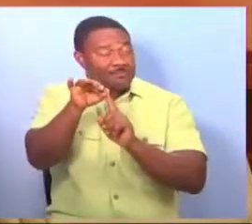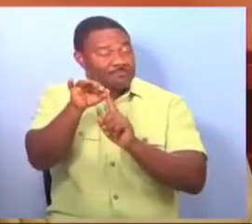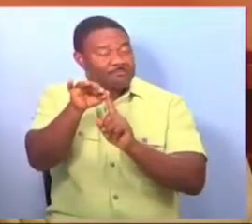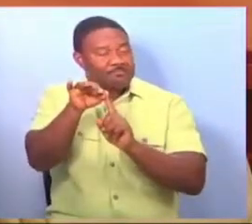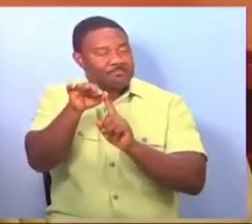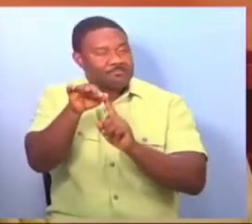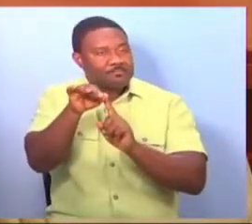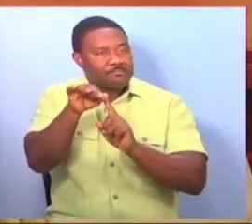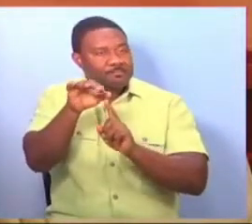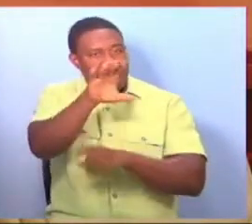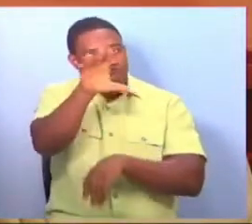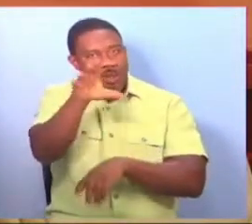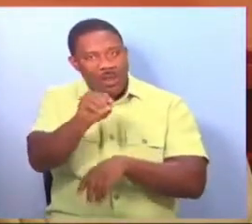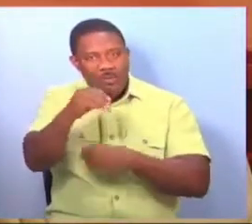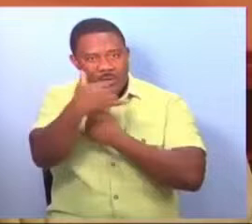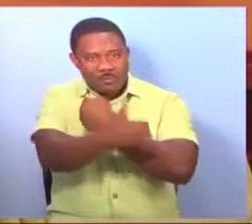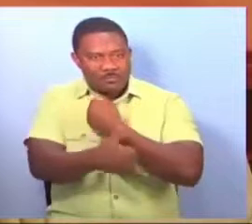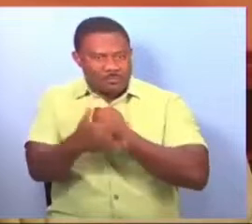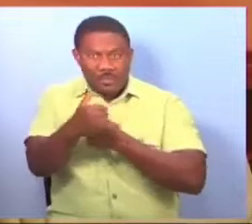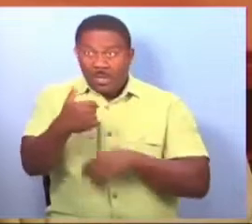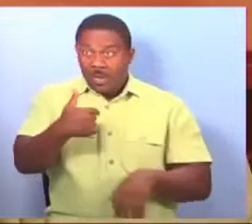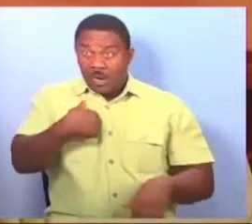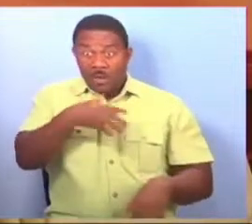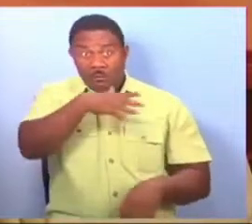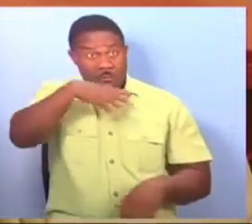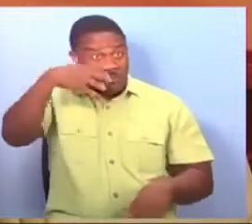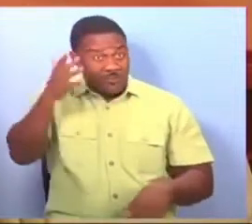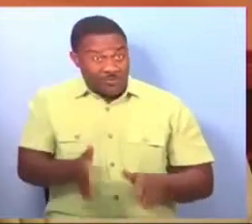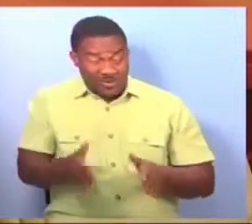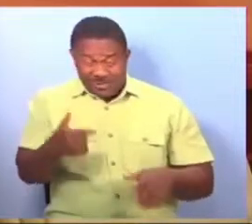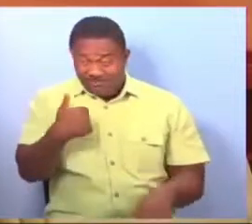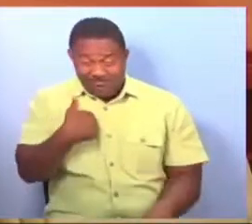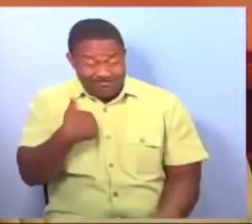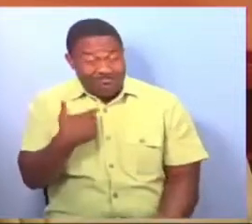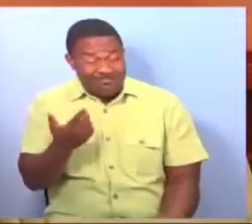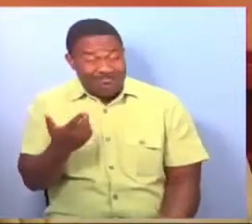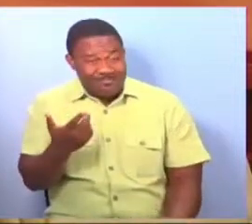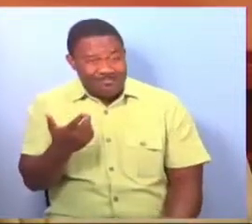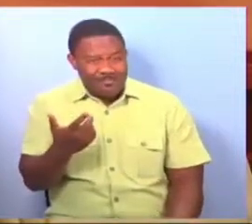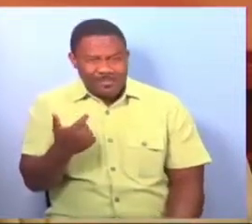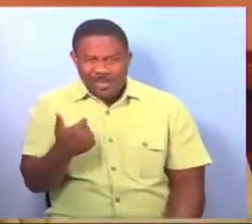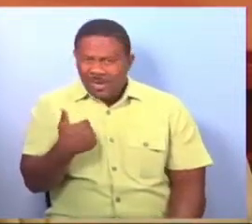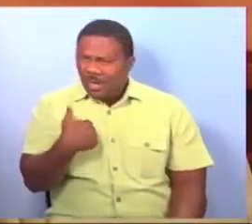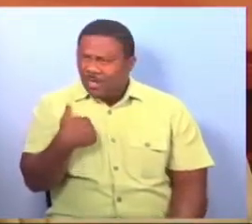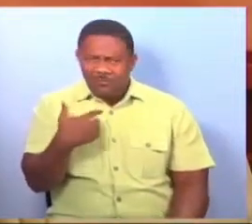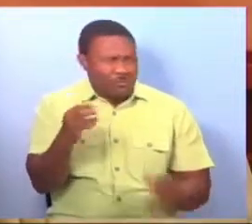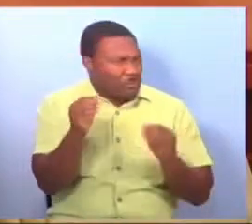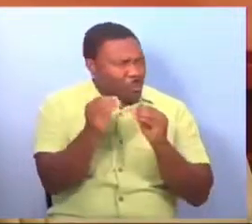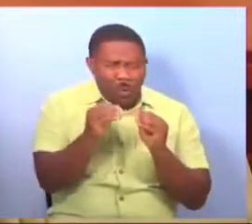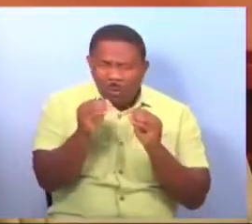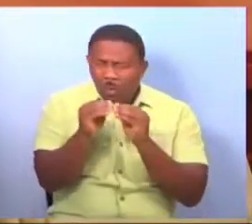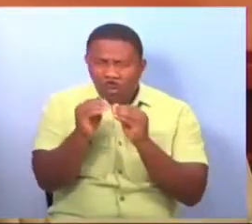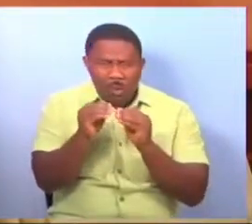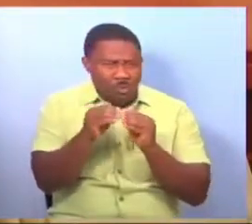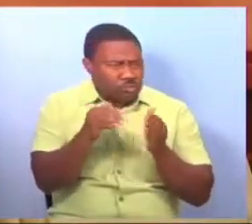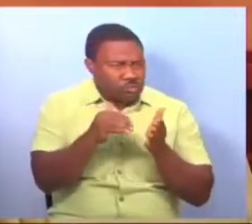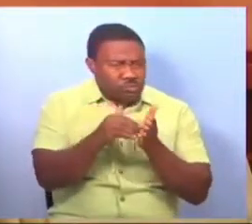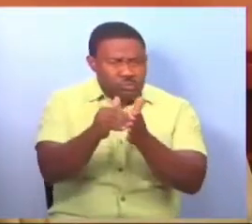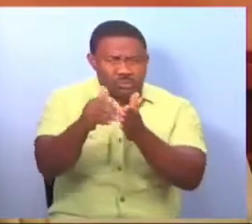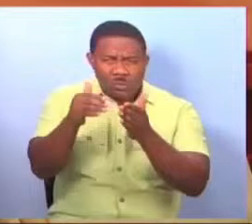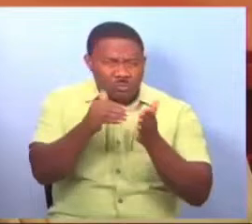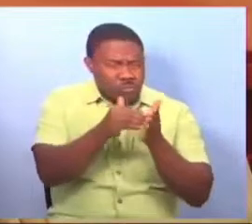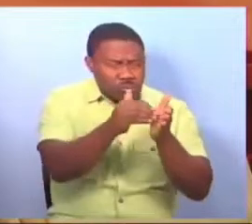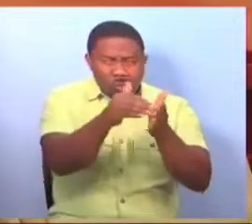Speaker, as a farmer myself, and as thousands of farmers, if not millions of farmers